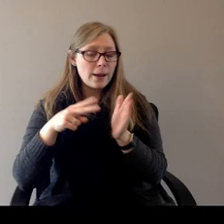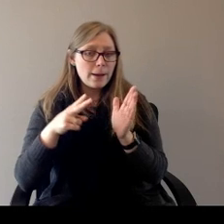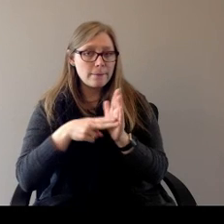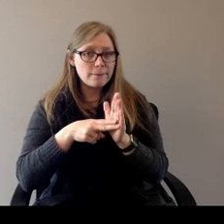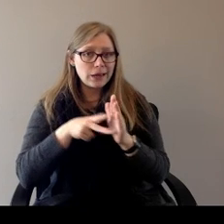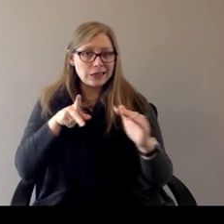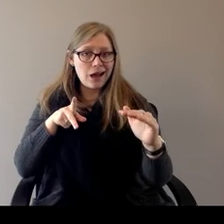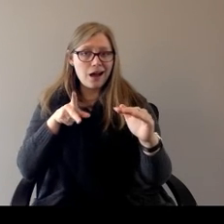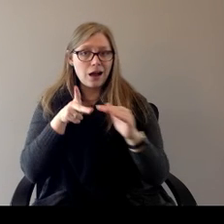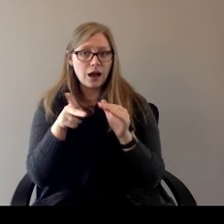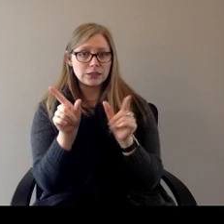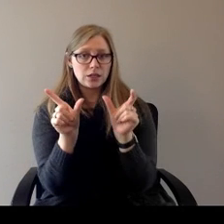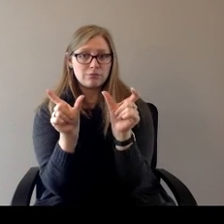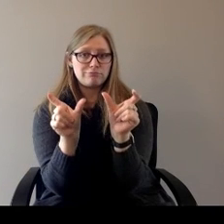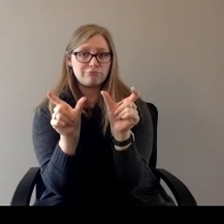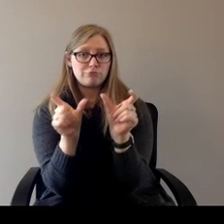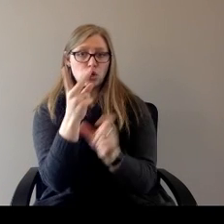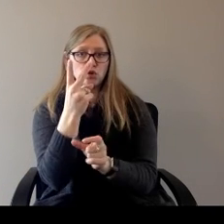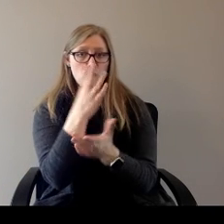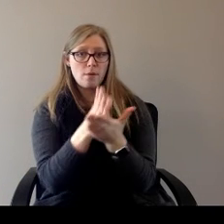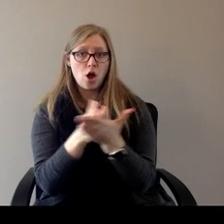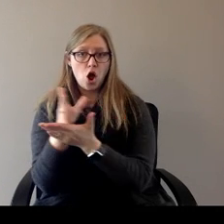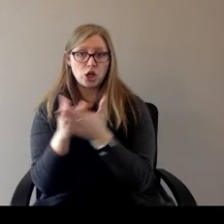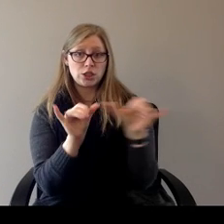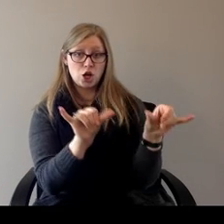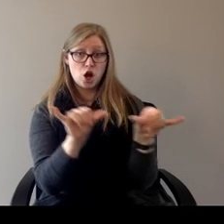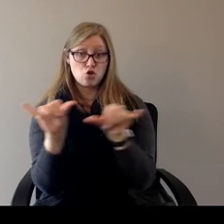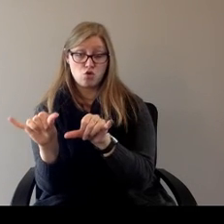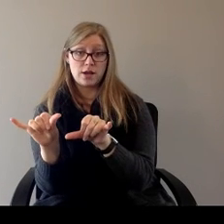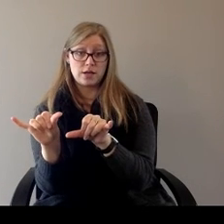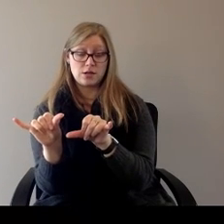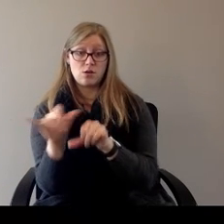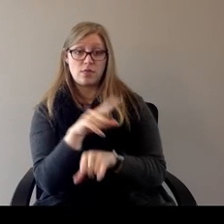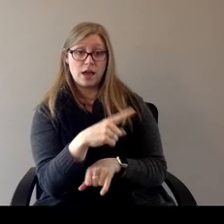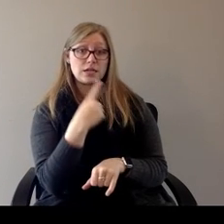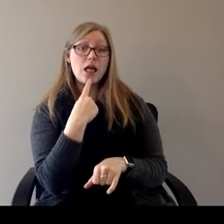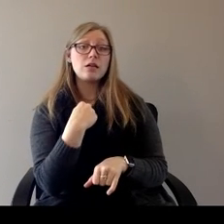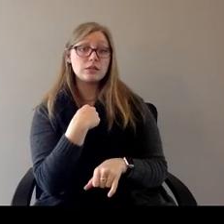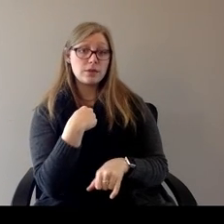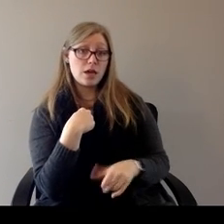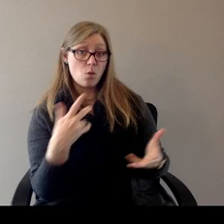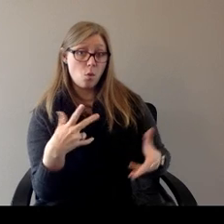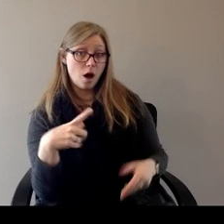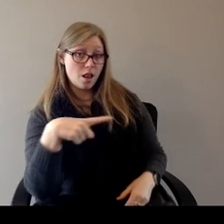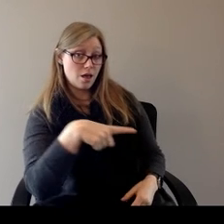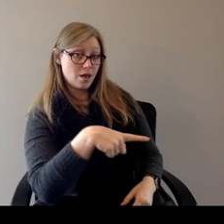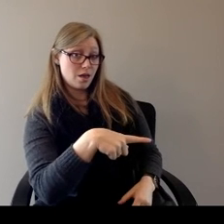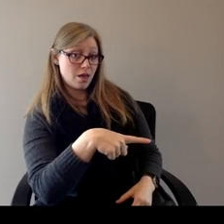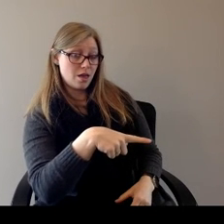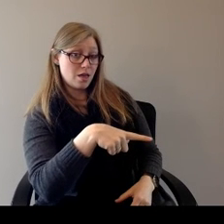two congruent parts. So what that's telling me is that this angle